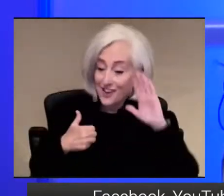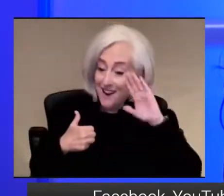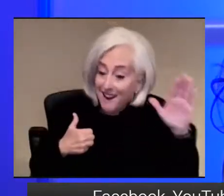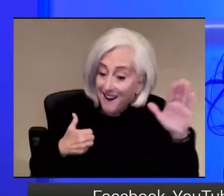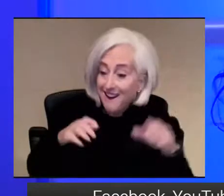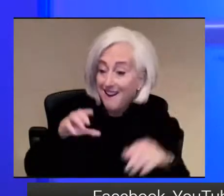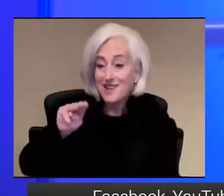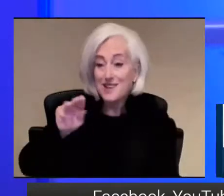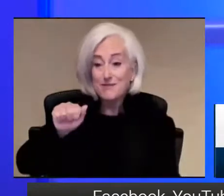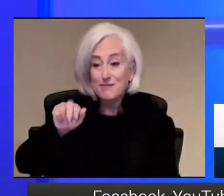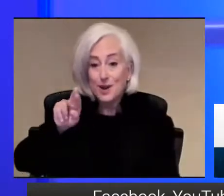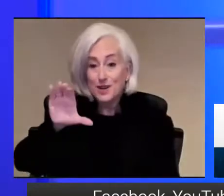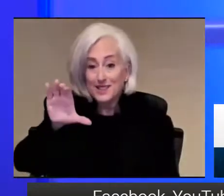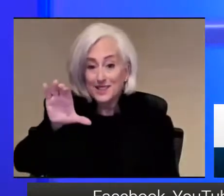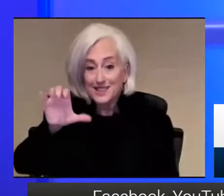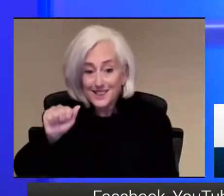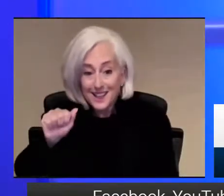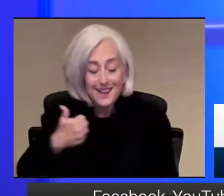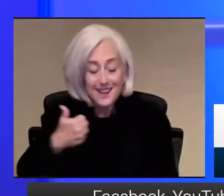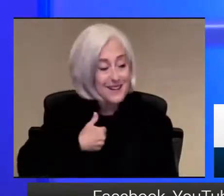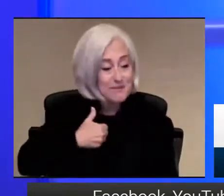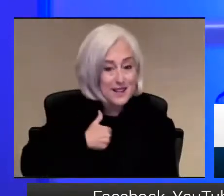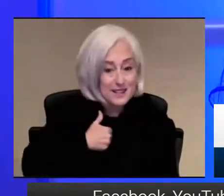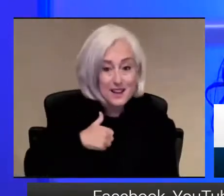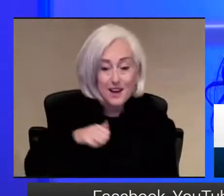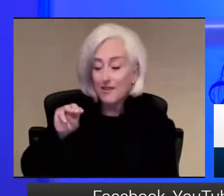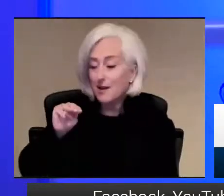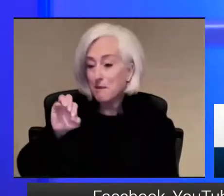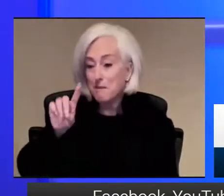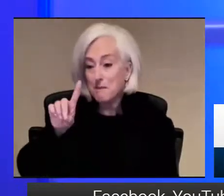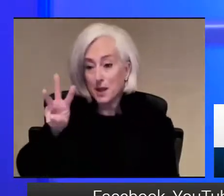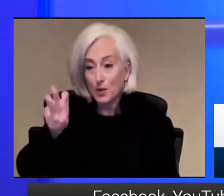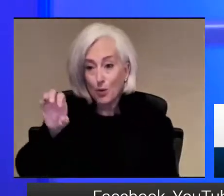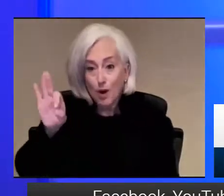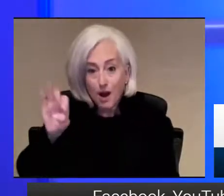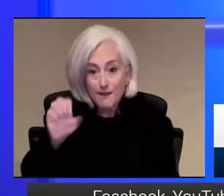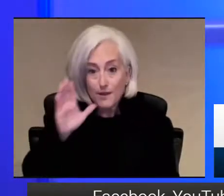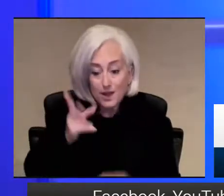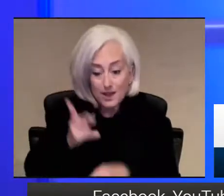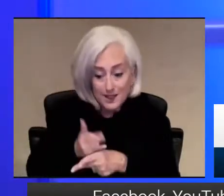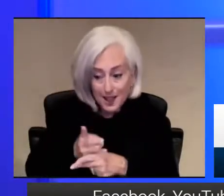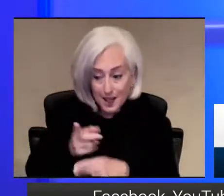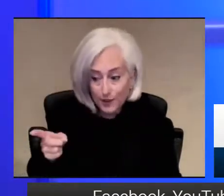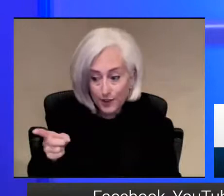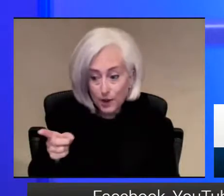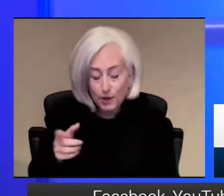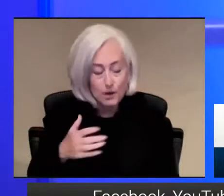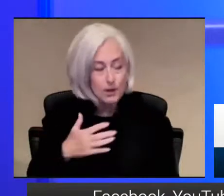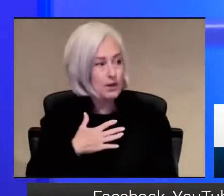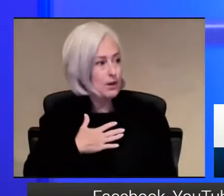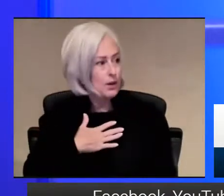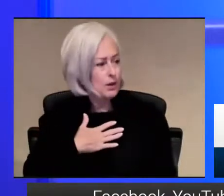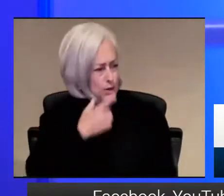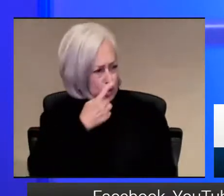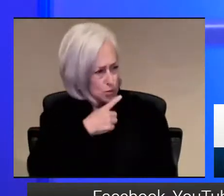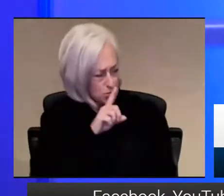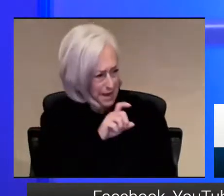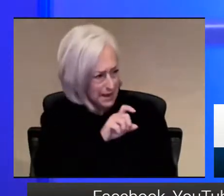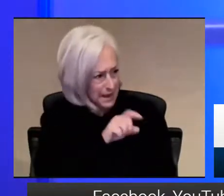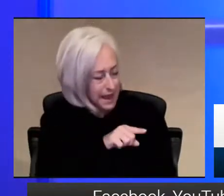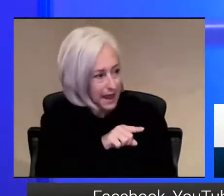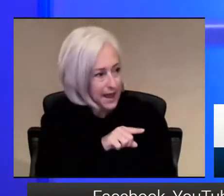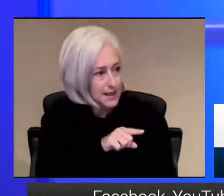am one of the midwives that's going to be taking care of you." And she said, "Can I just ask you or tell you